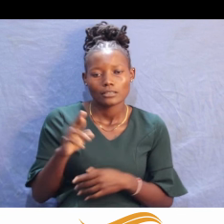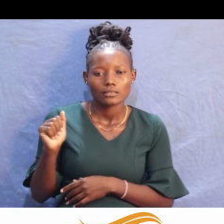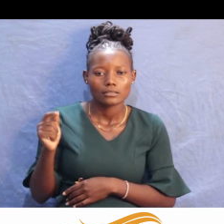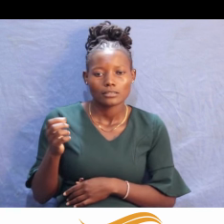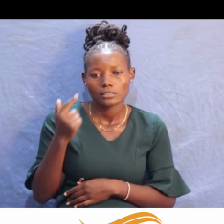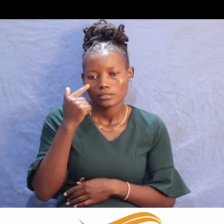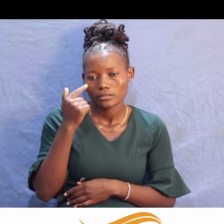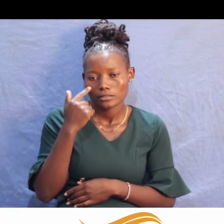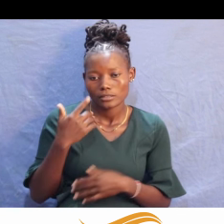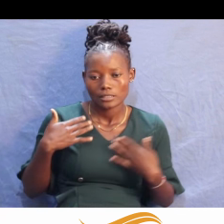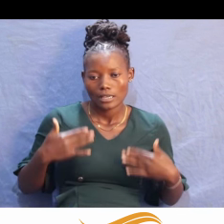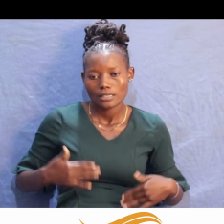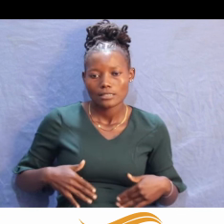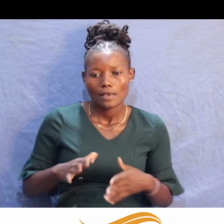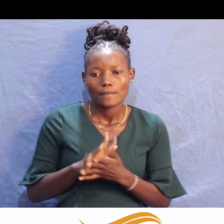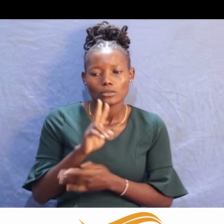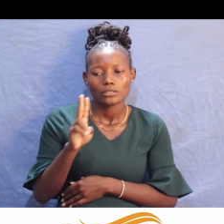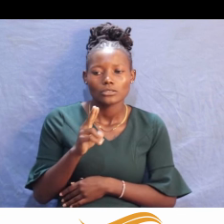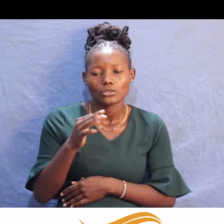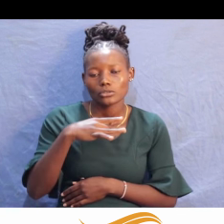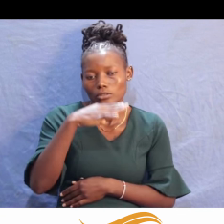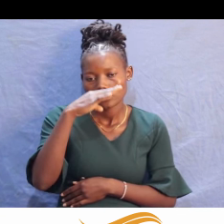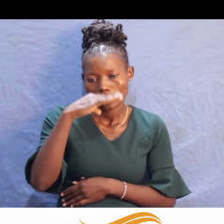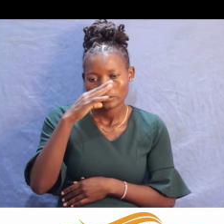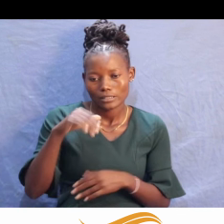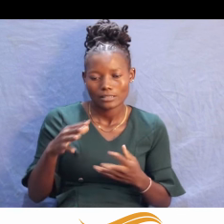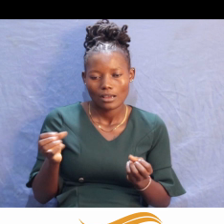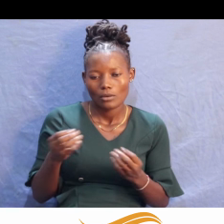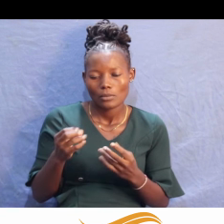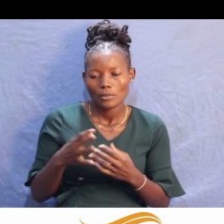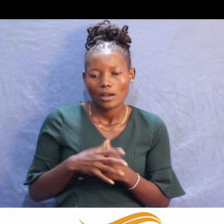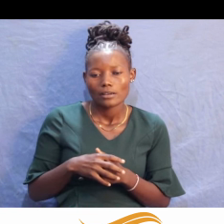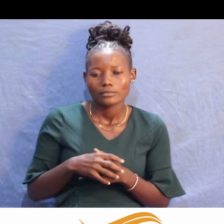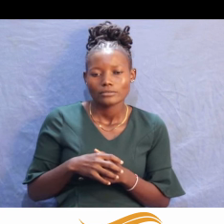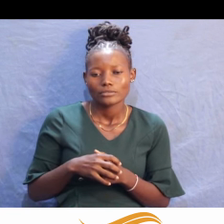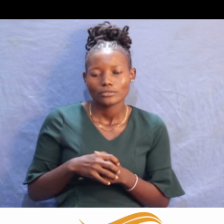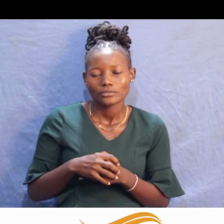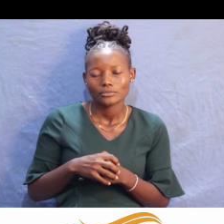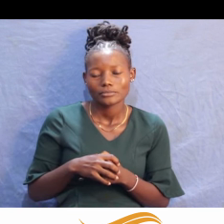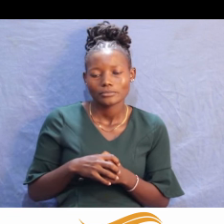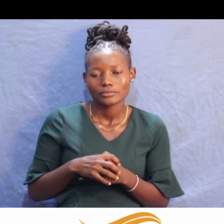the body's consumption of oxygen, how much it's burning. The red